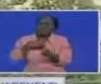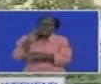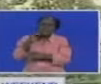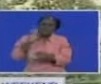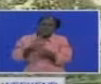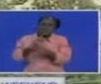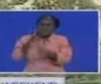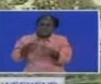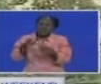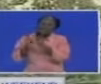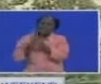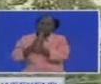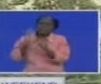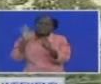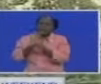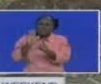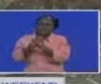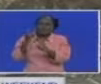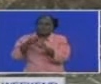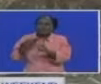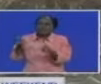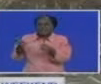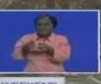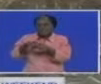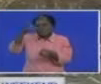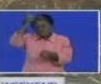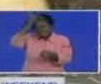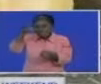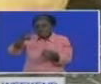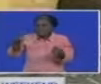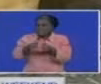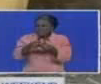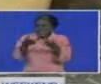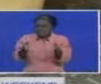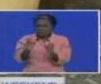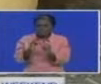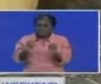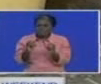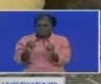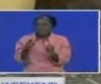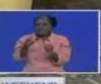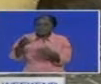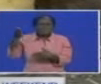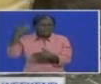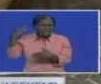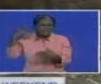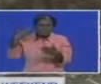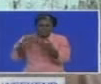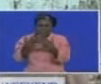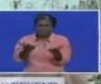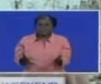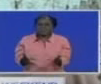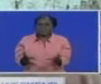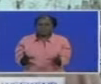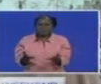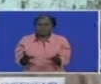This is the story of many residents of Marigoini, but it has not always been like this. At least it wasn't until the 80s.